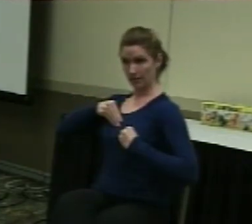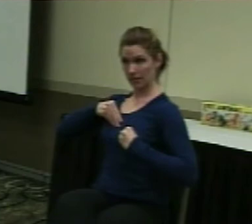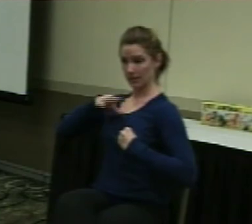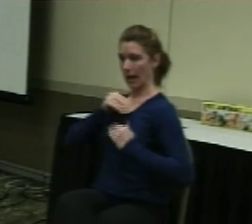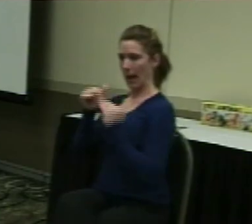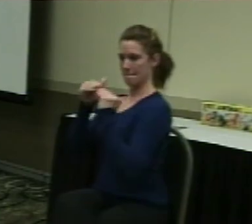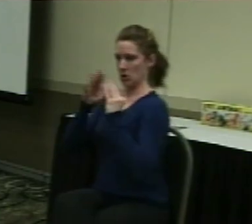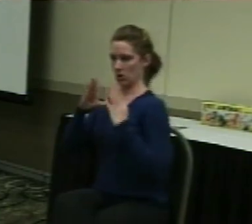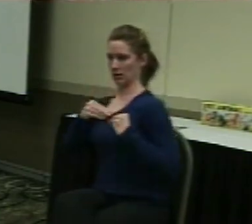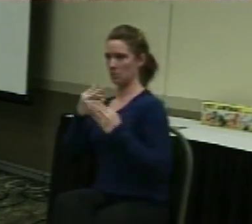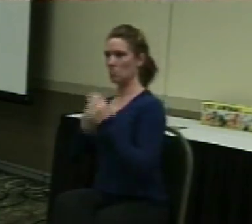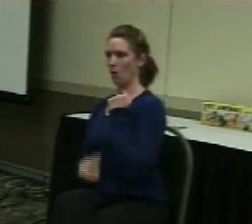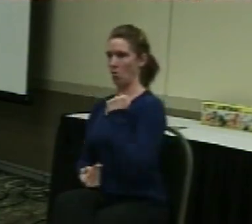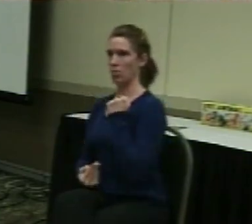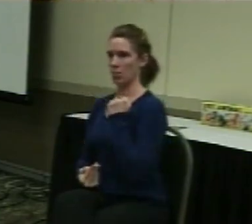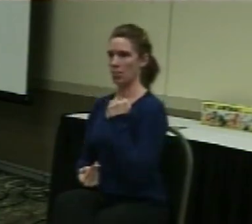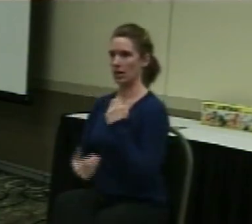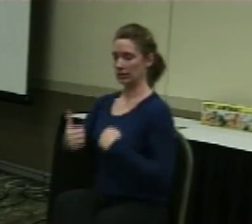peer acceptance.